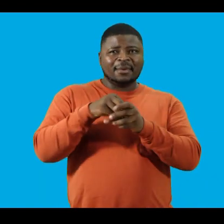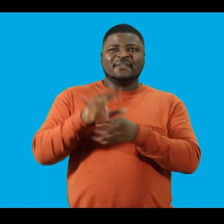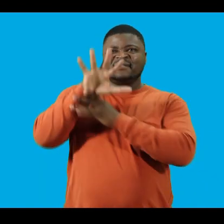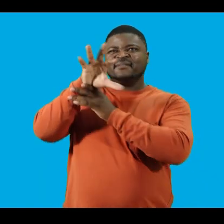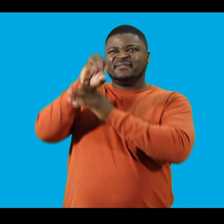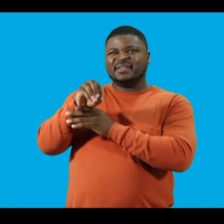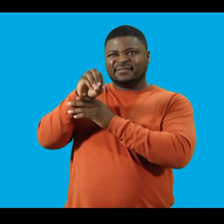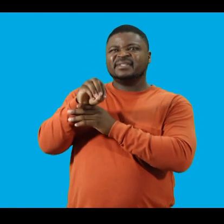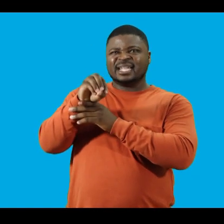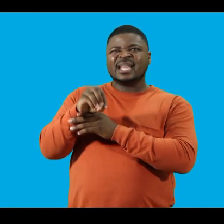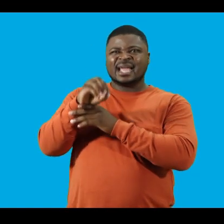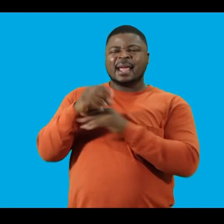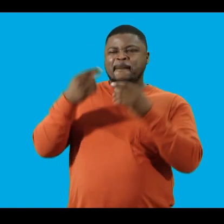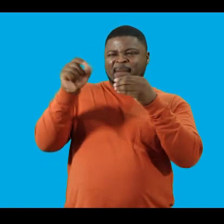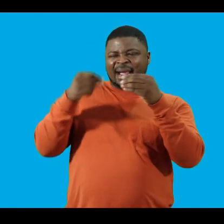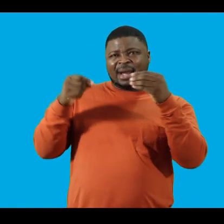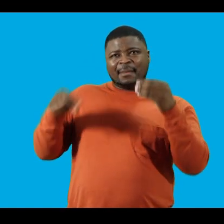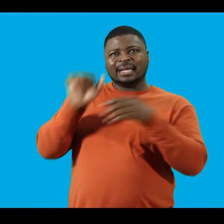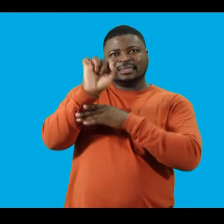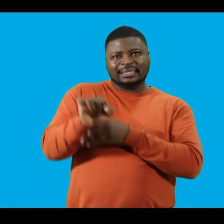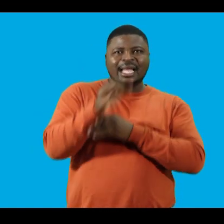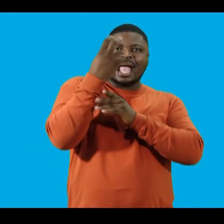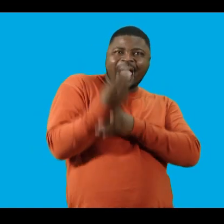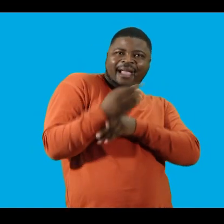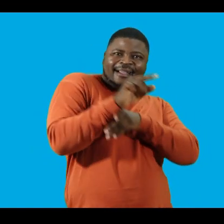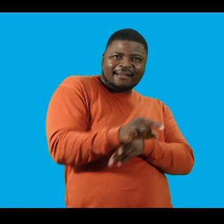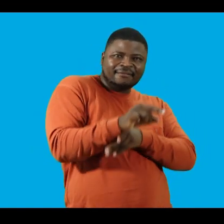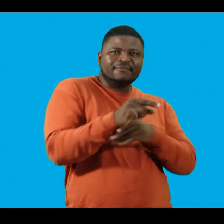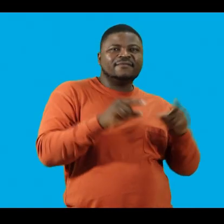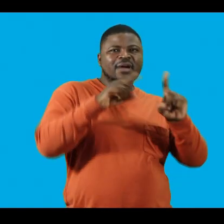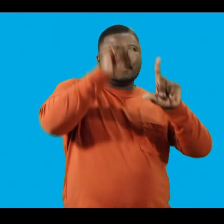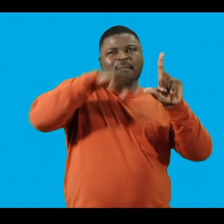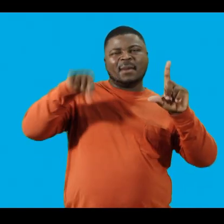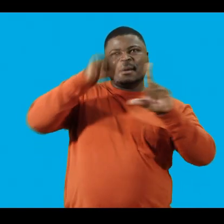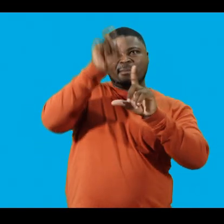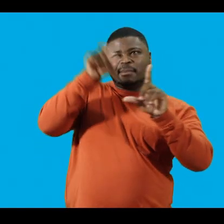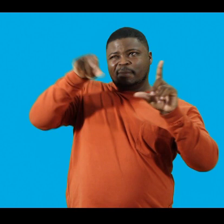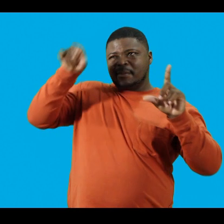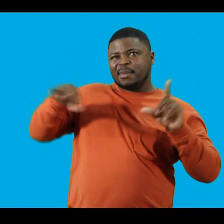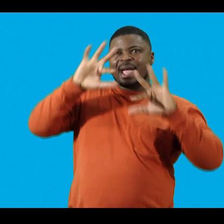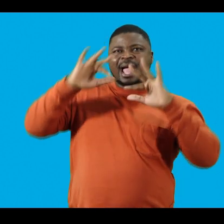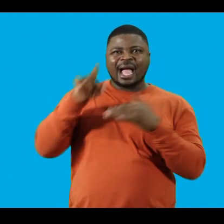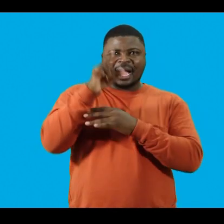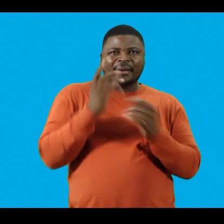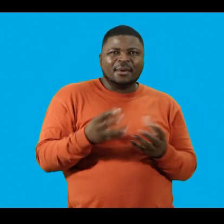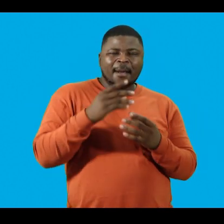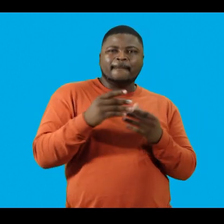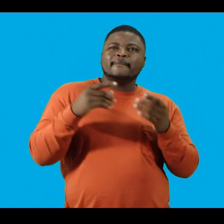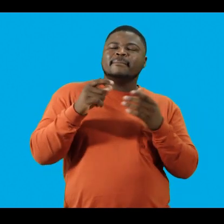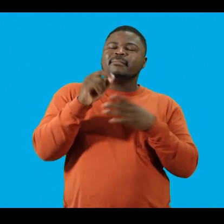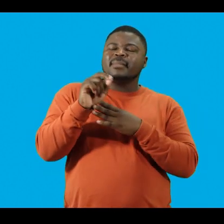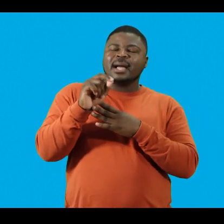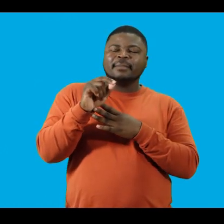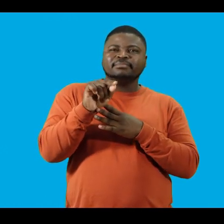Their results are displayed on the graph alongside showing the distribution of the marks. So we can see here